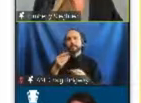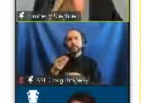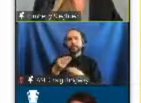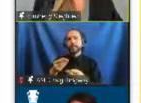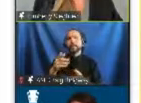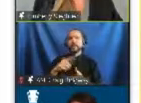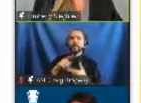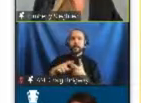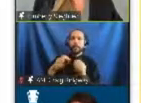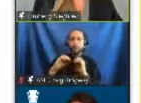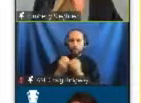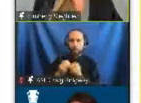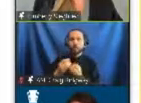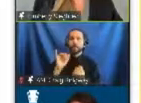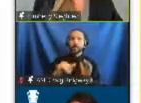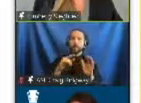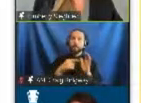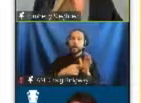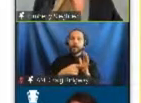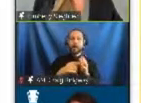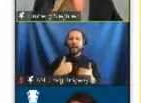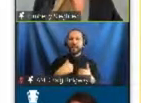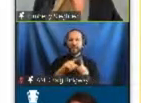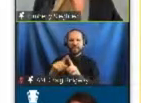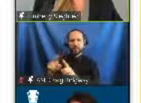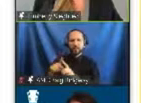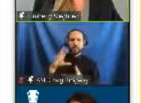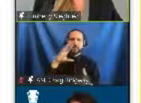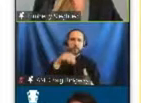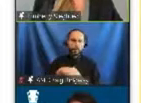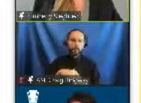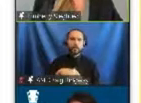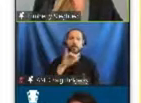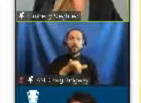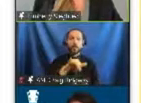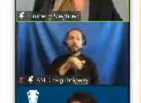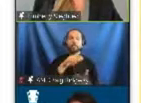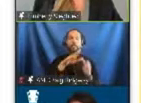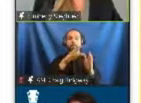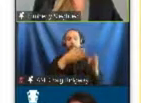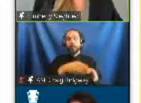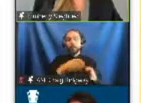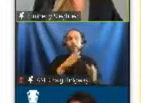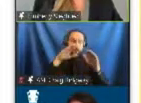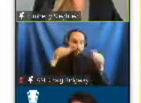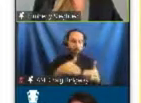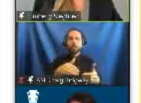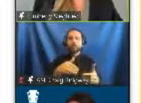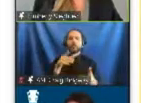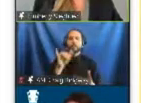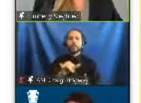their model incorporated several key aspects: person-centered services across the lifespan,